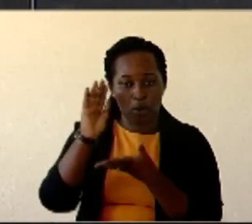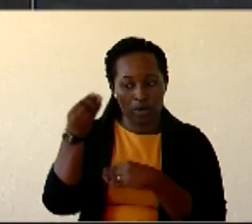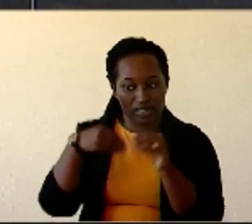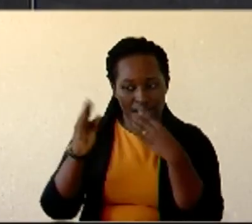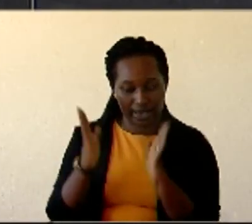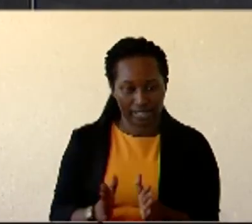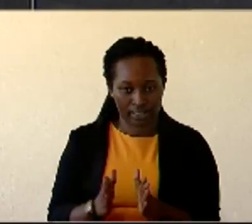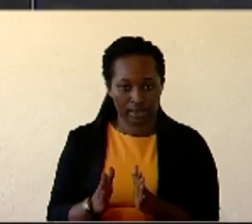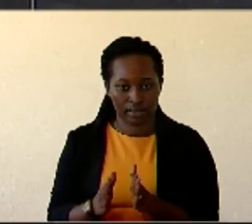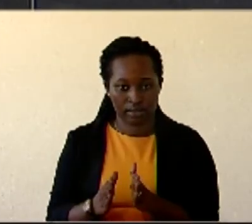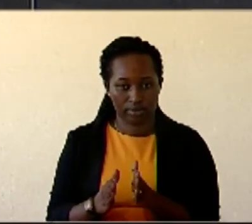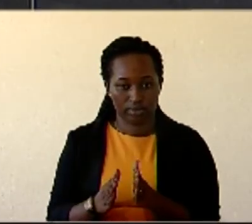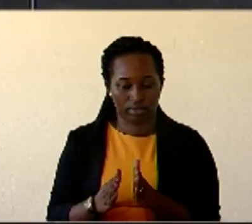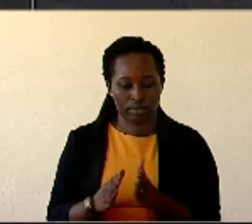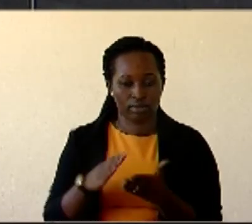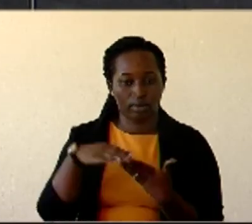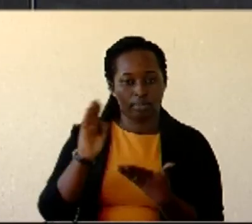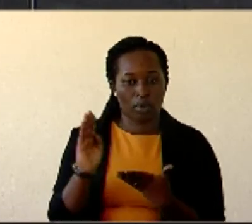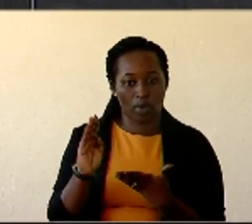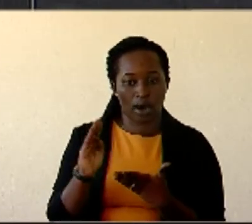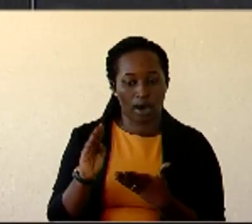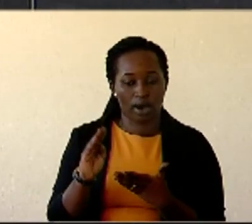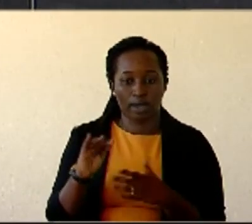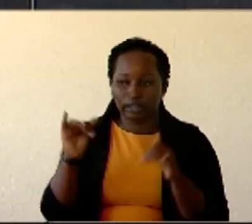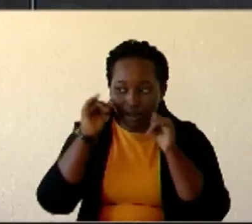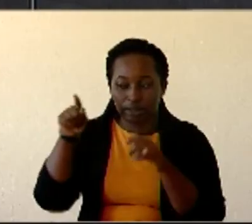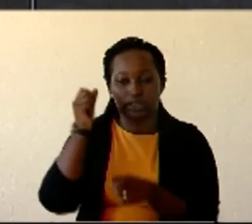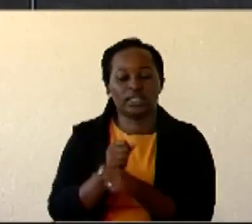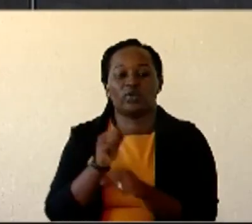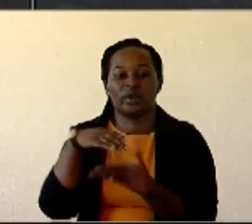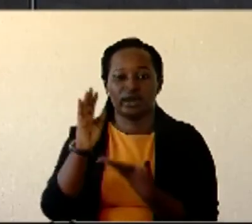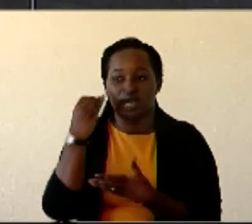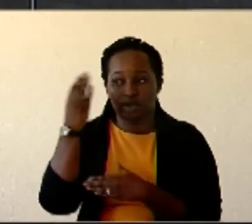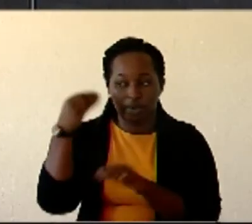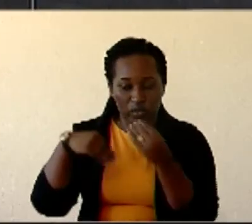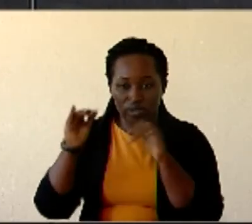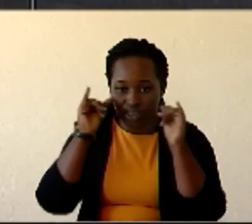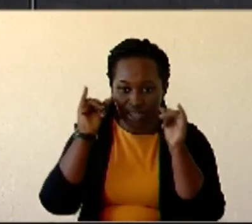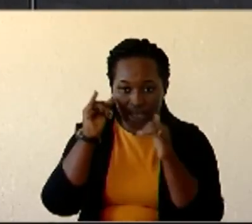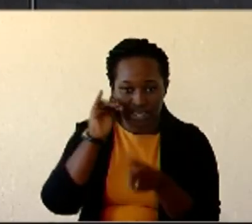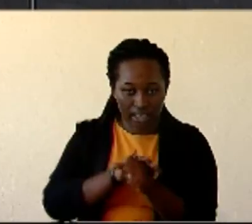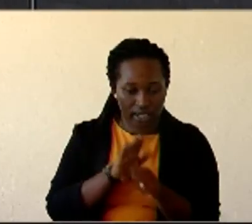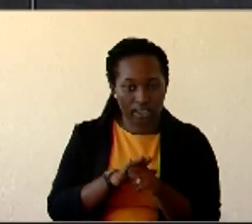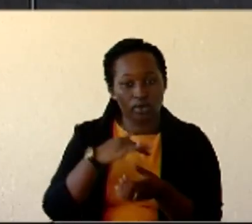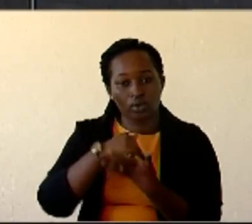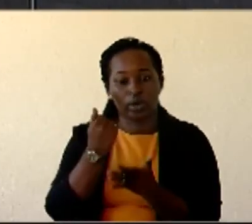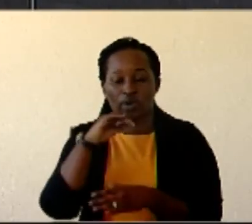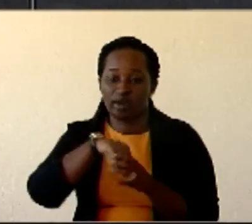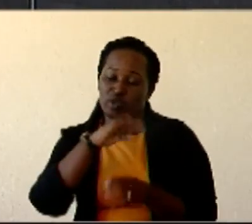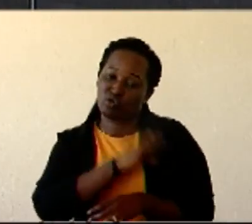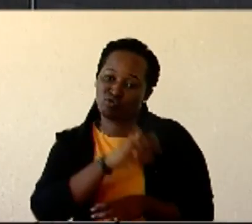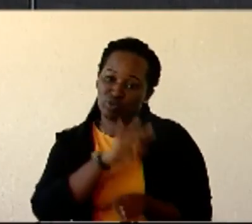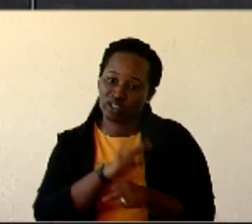sellers, more beef will be produced. If more beef is produced, because maybe it is profitable to invest